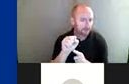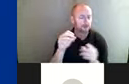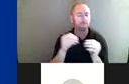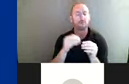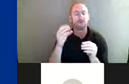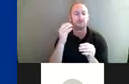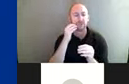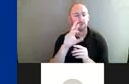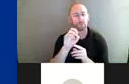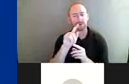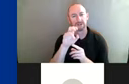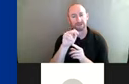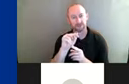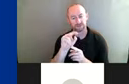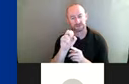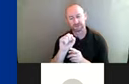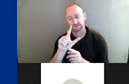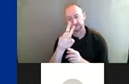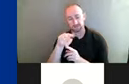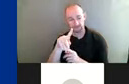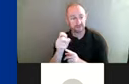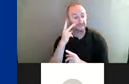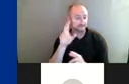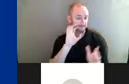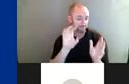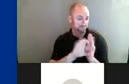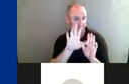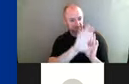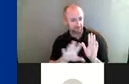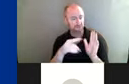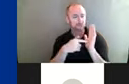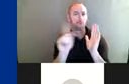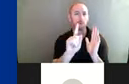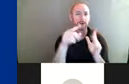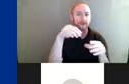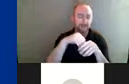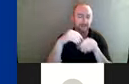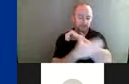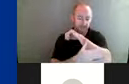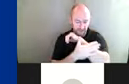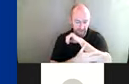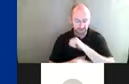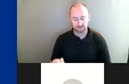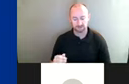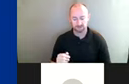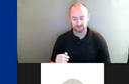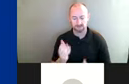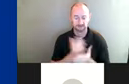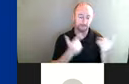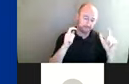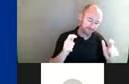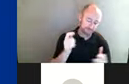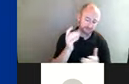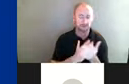slumps. There, you can see the distribution of the slides there in the county. They're small to moderate, some large